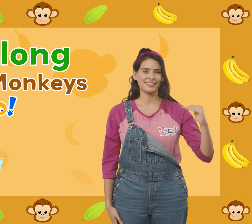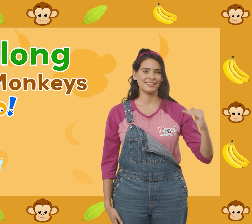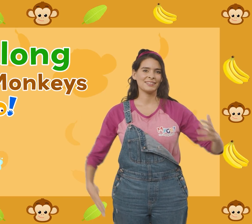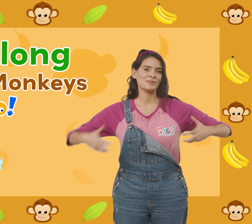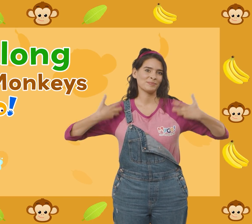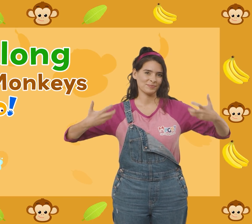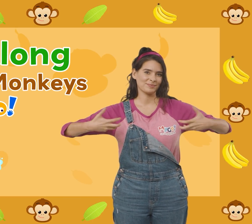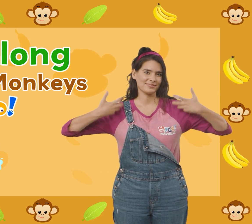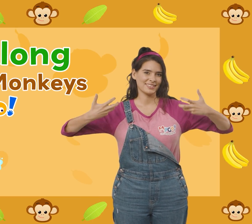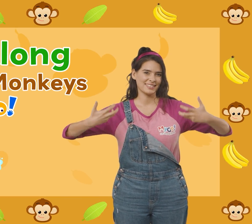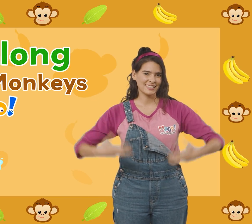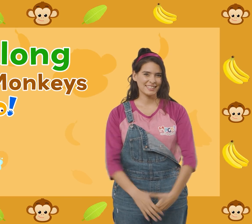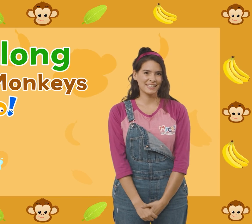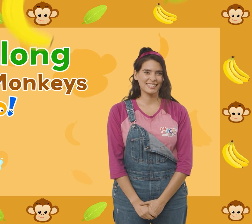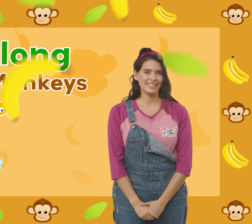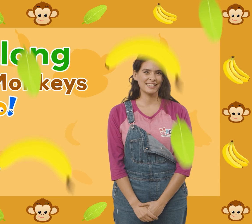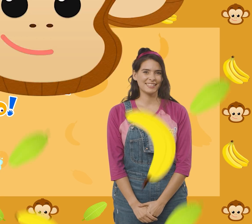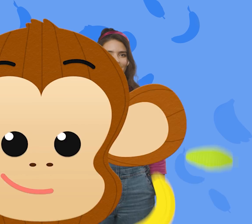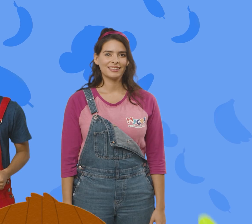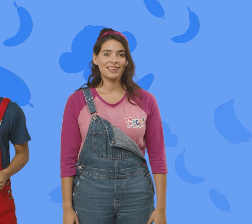Five little monkeys.